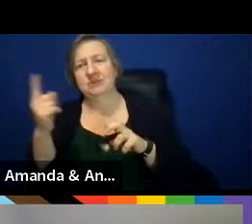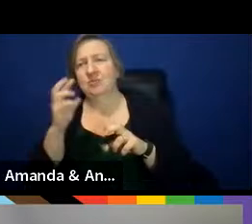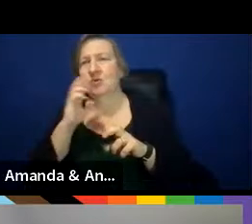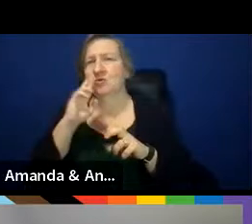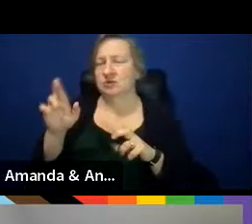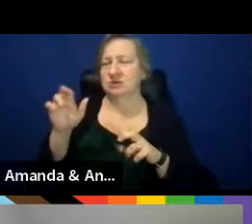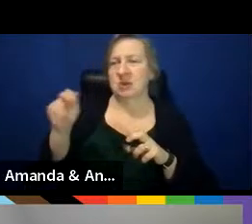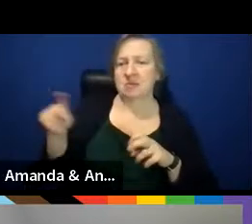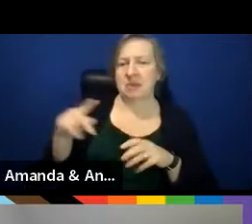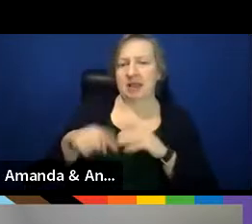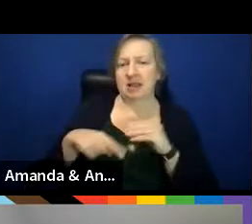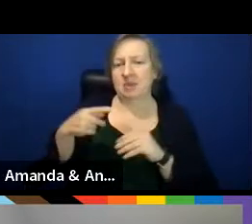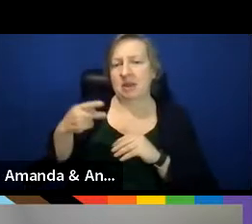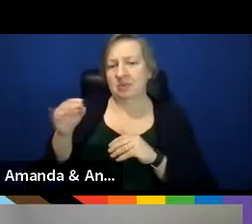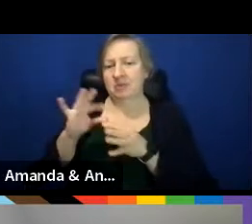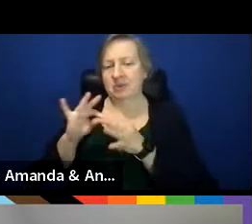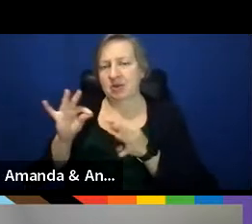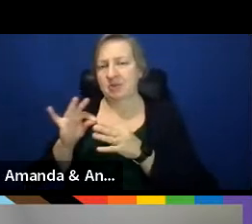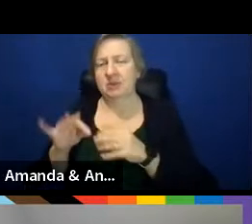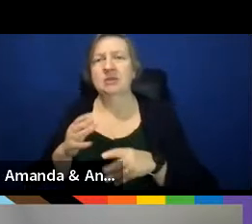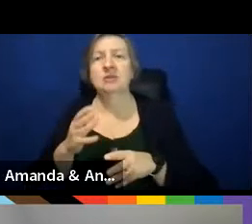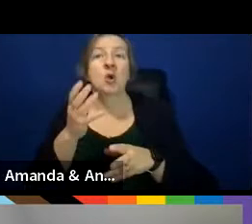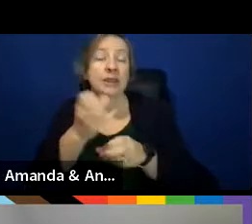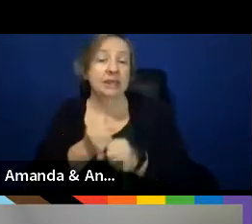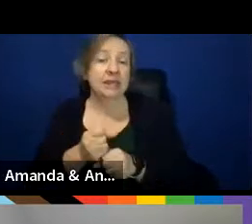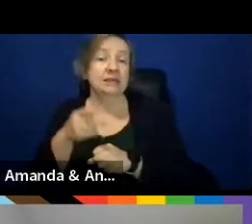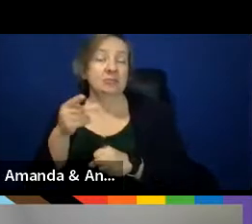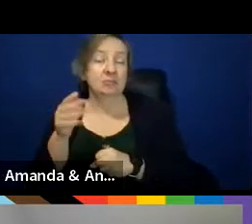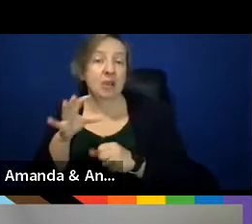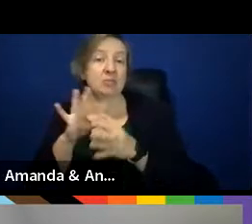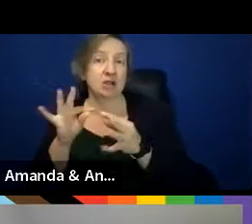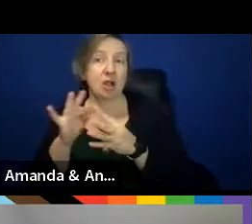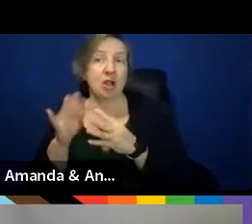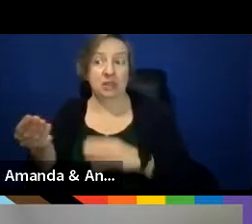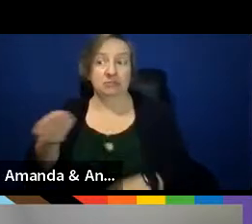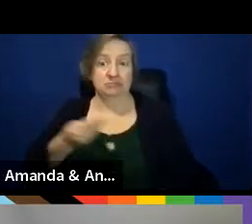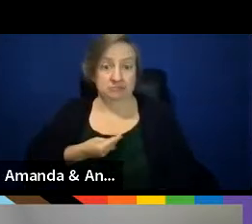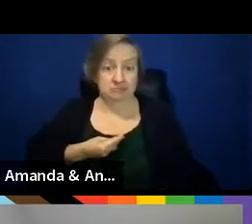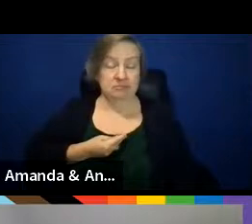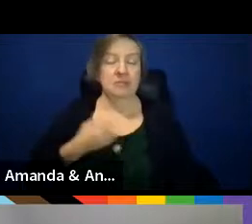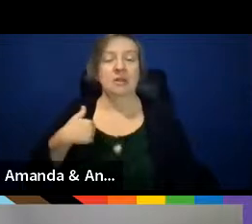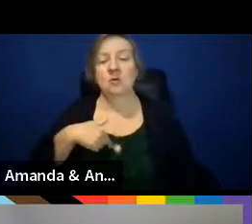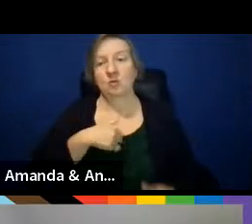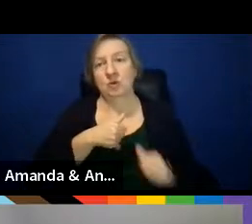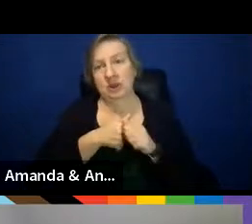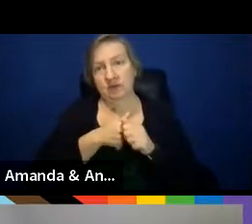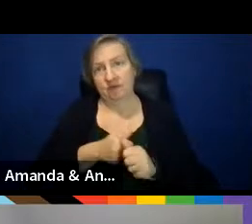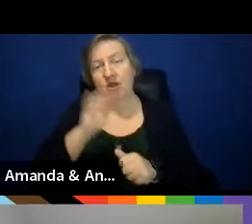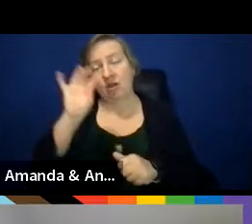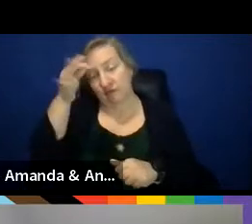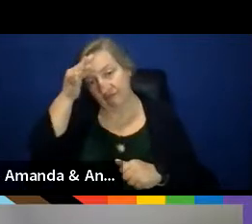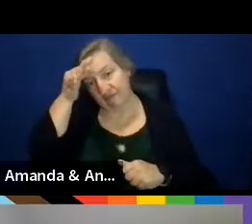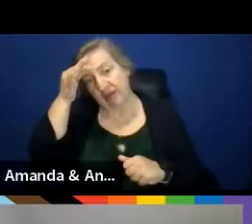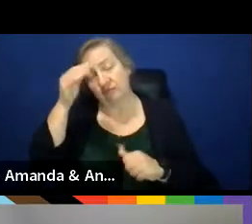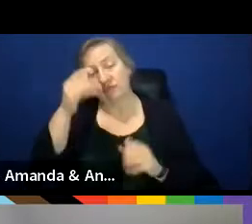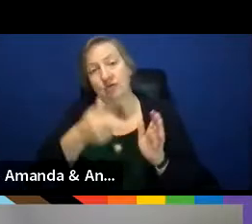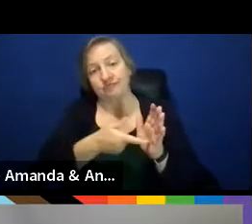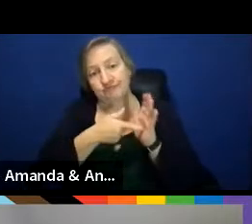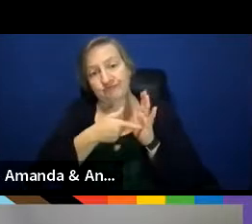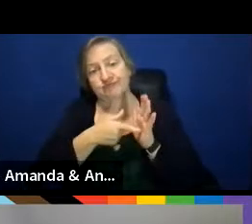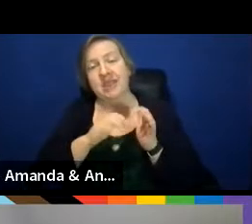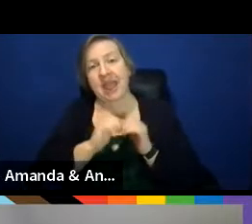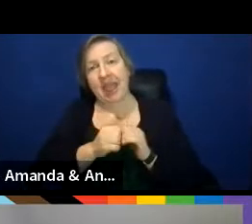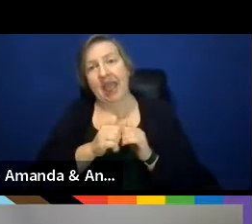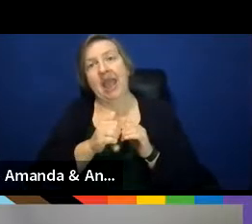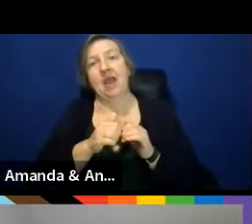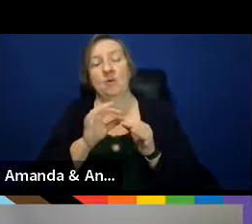But getting public comment in, and we do follow the federal regulations on how these